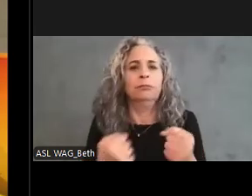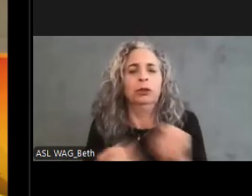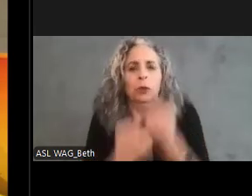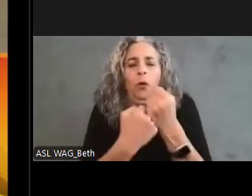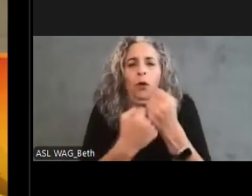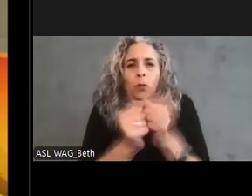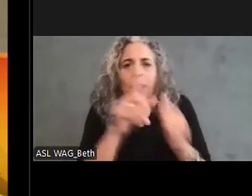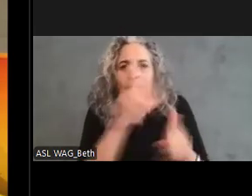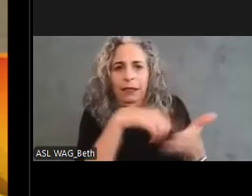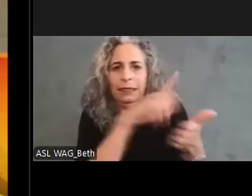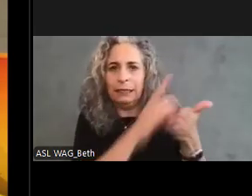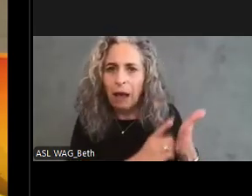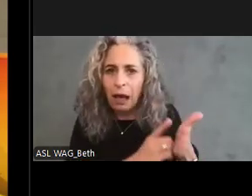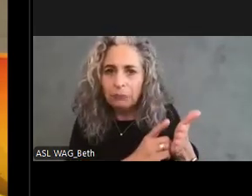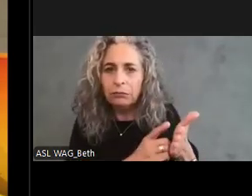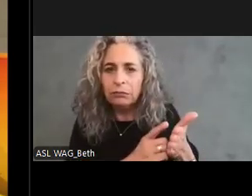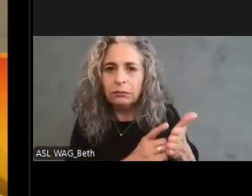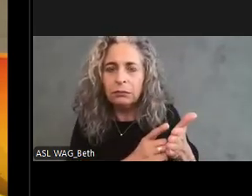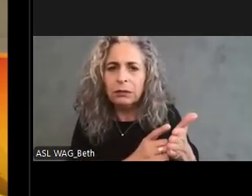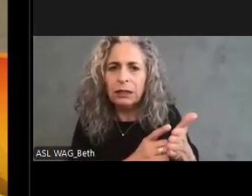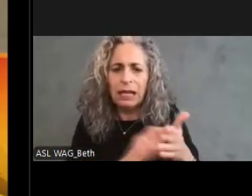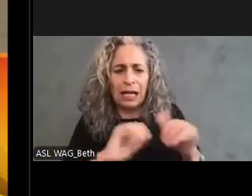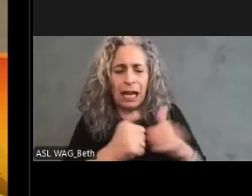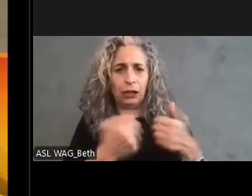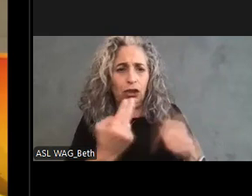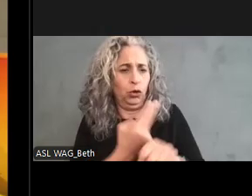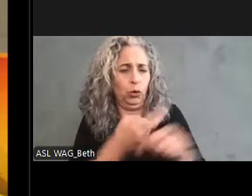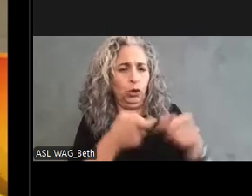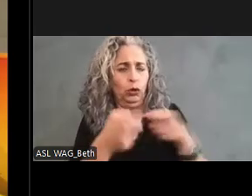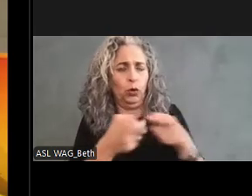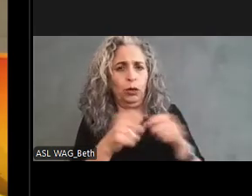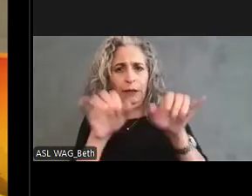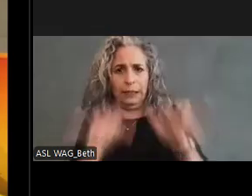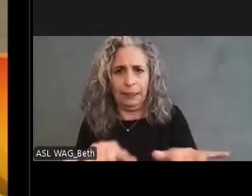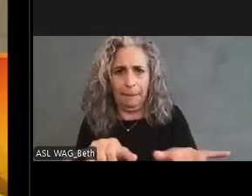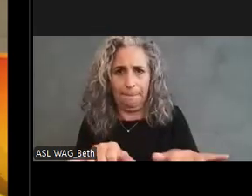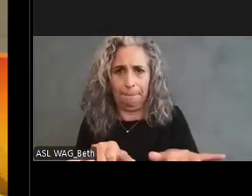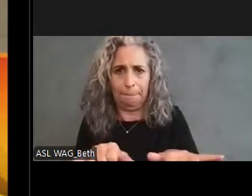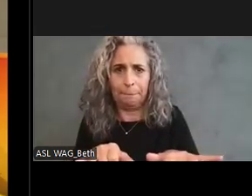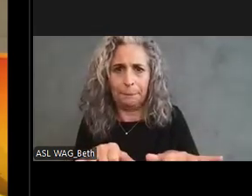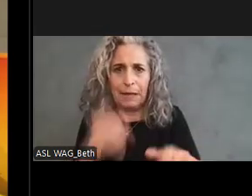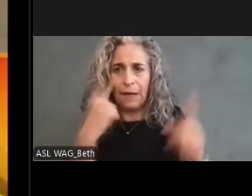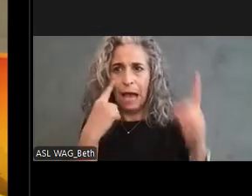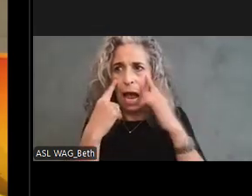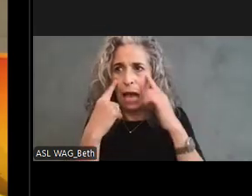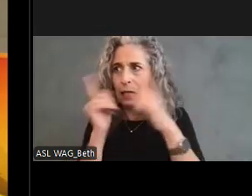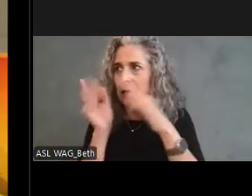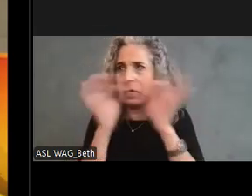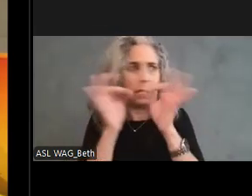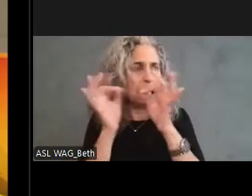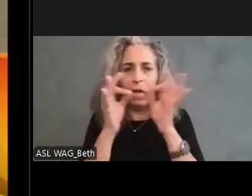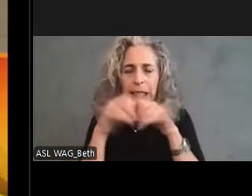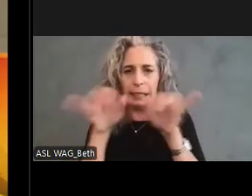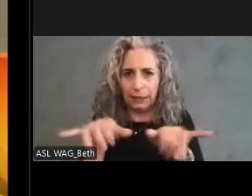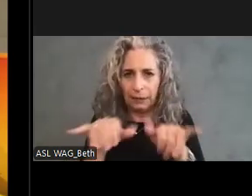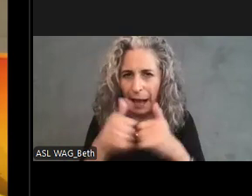different gestures. Can we use controllers with them? How does the eye gaze system work? This is really great, and it can make